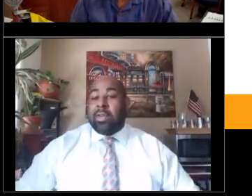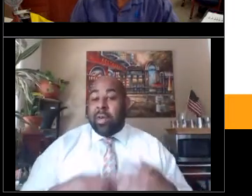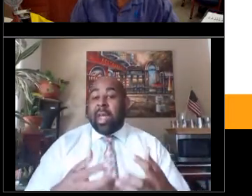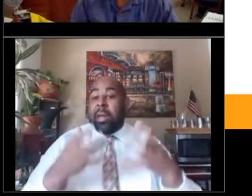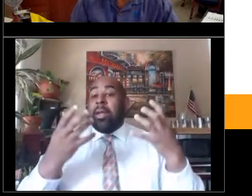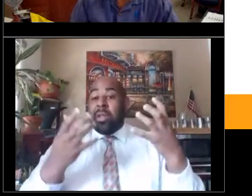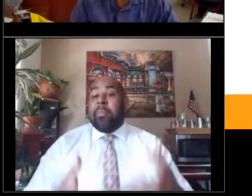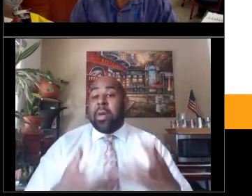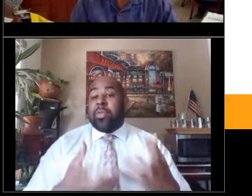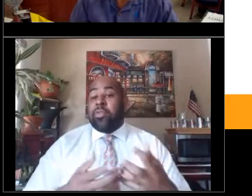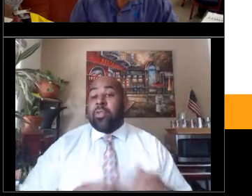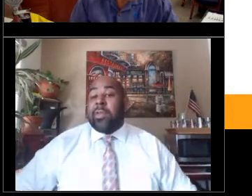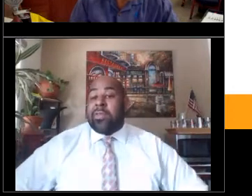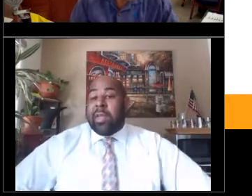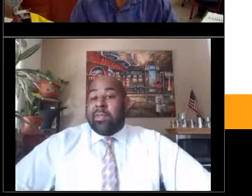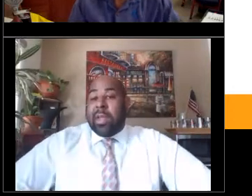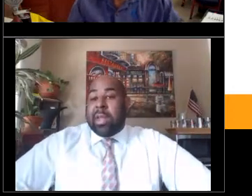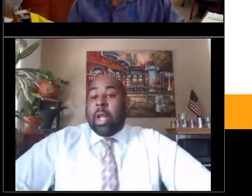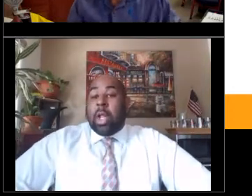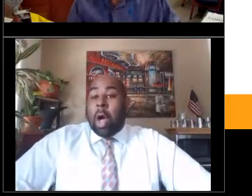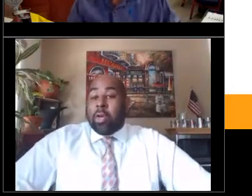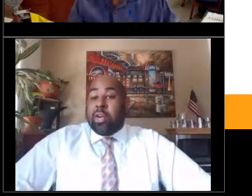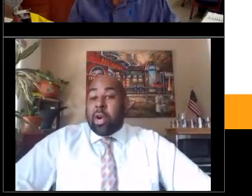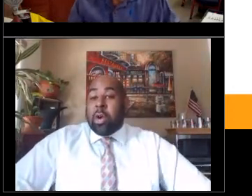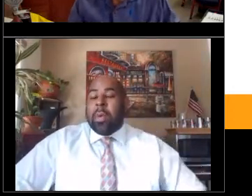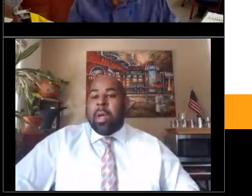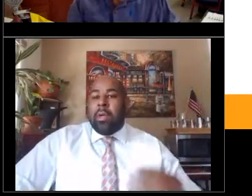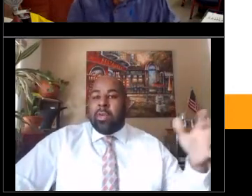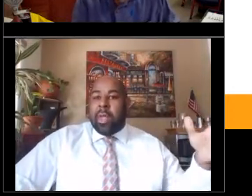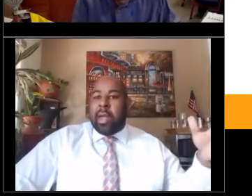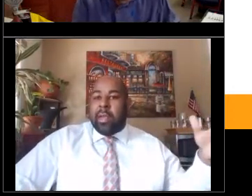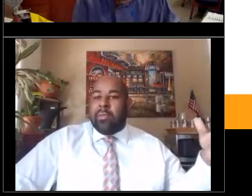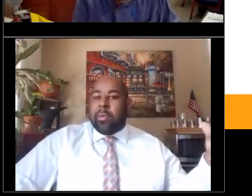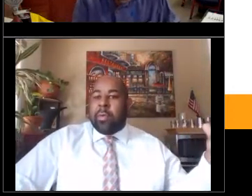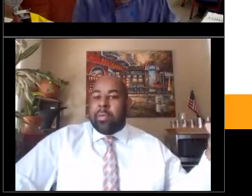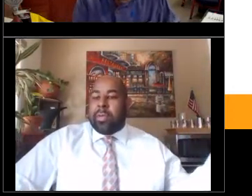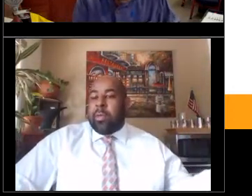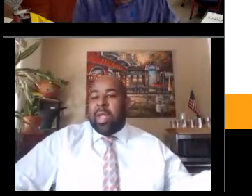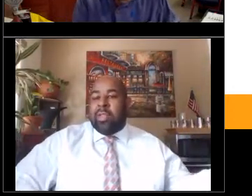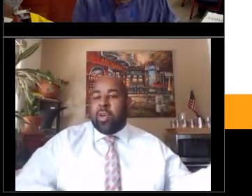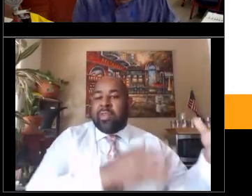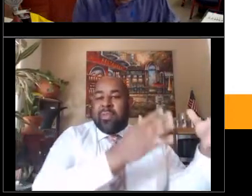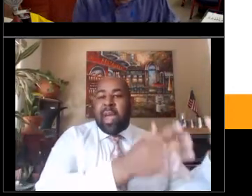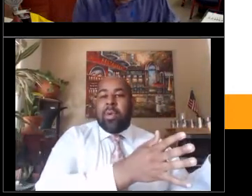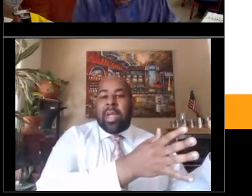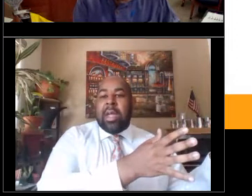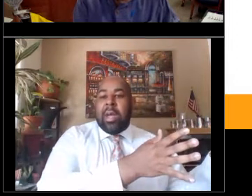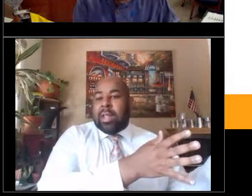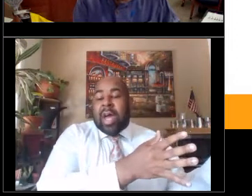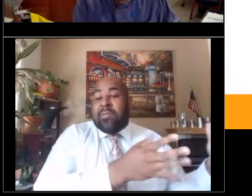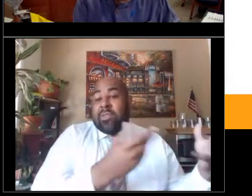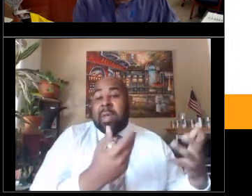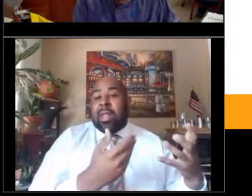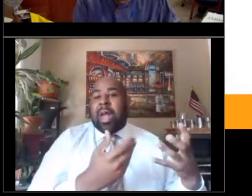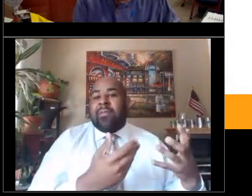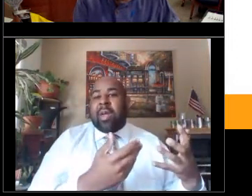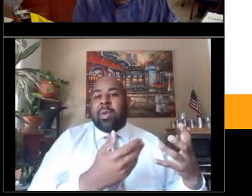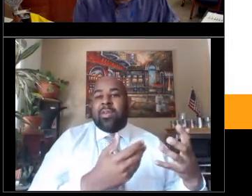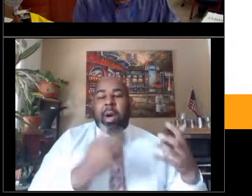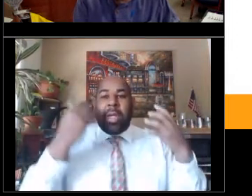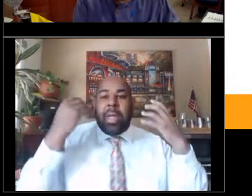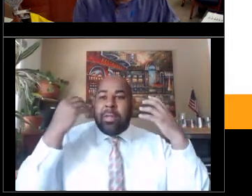of dialogue to build the trust that's needed longer term, so that if we're in terms of equity, to me